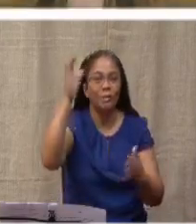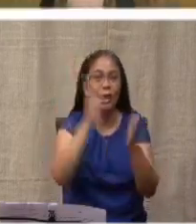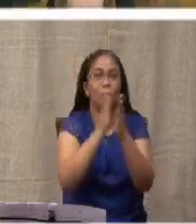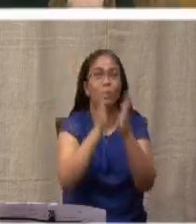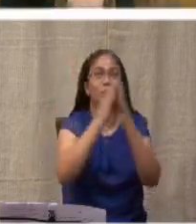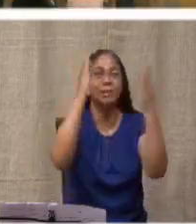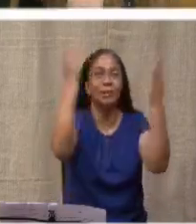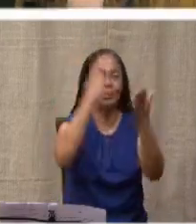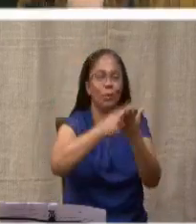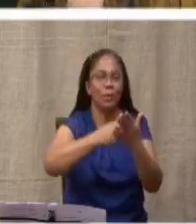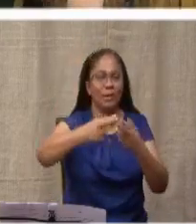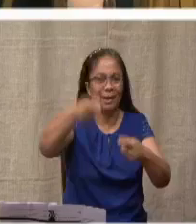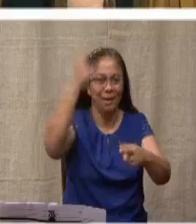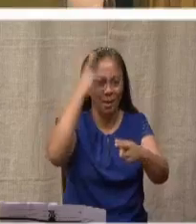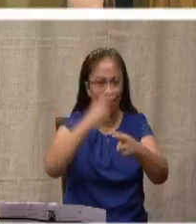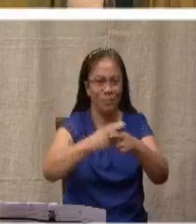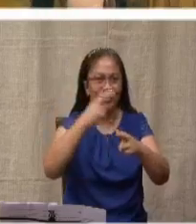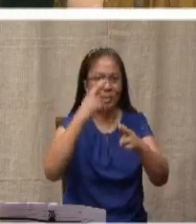holy